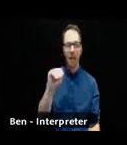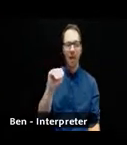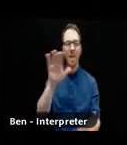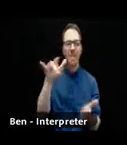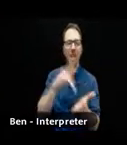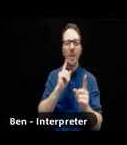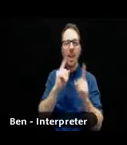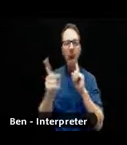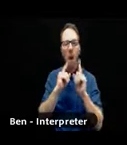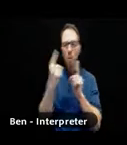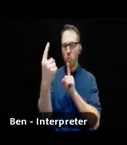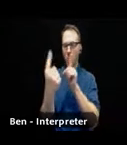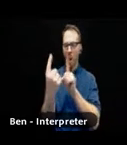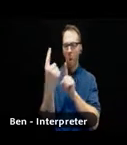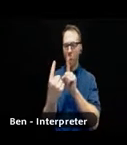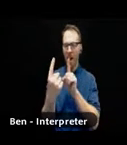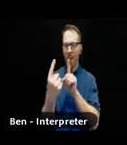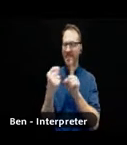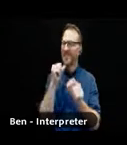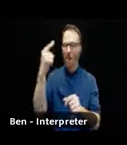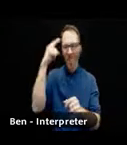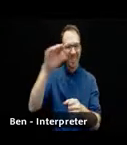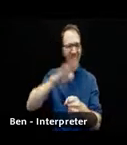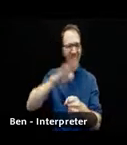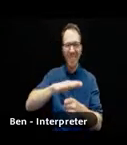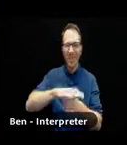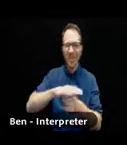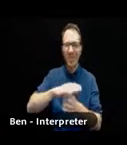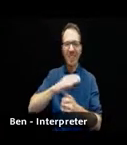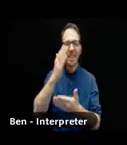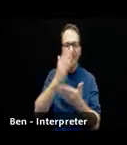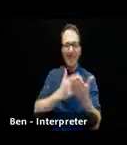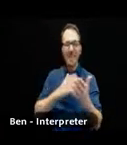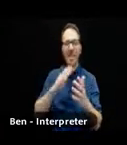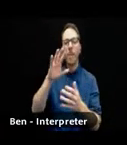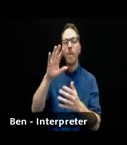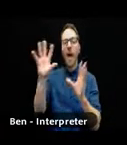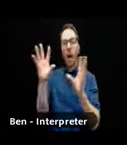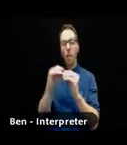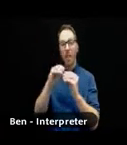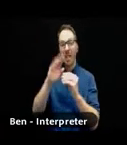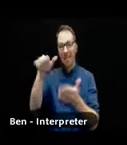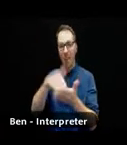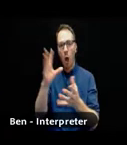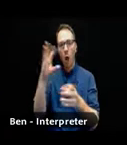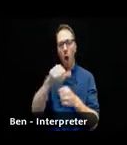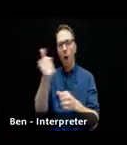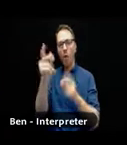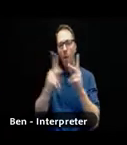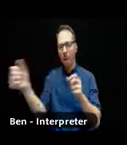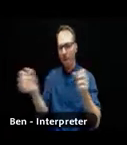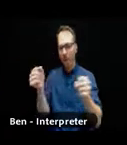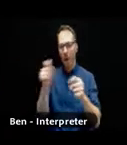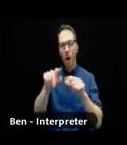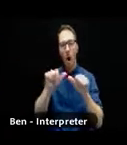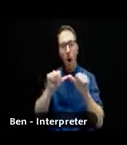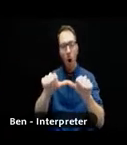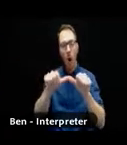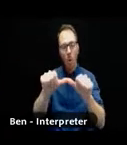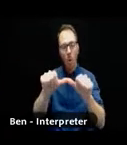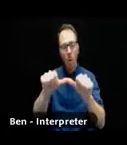dialogue, that is a sufficient model. Some victim-offender dialogue models include additional people. I think with ongoing or recent